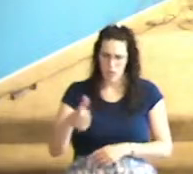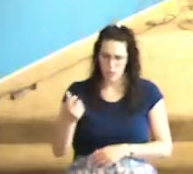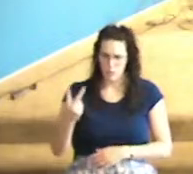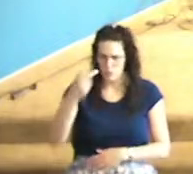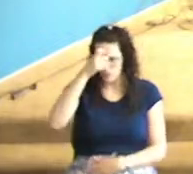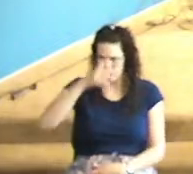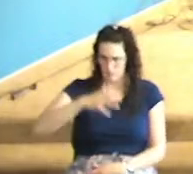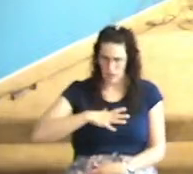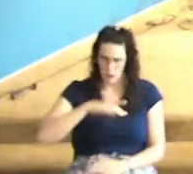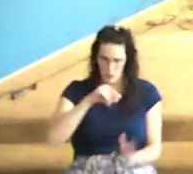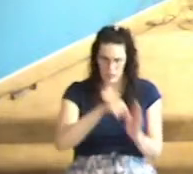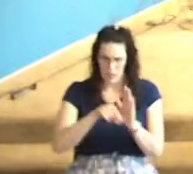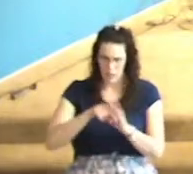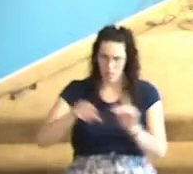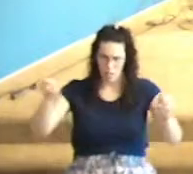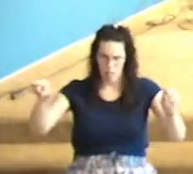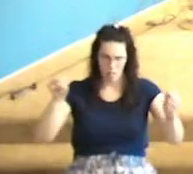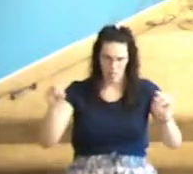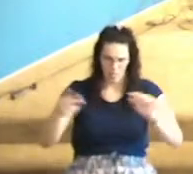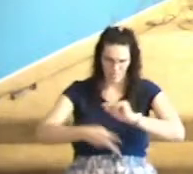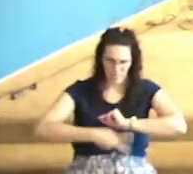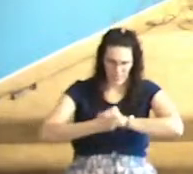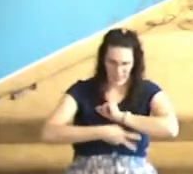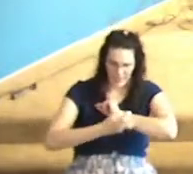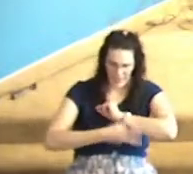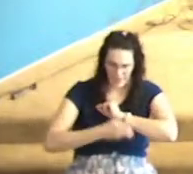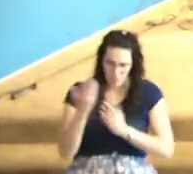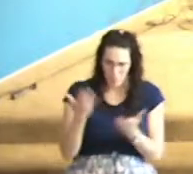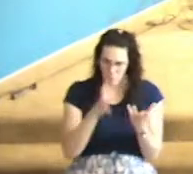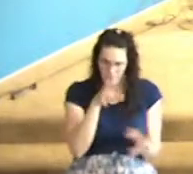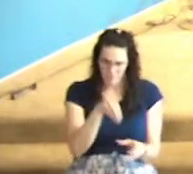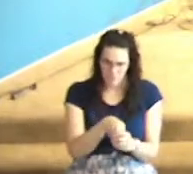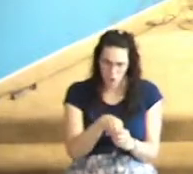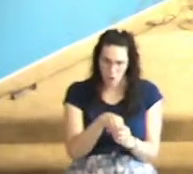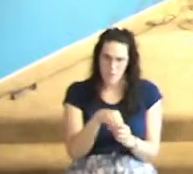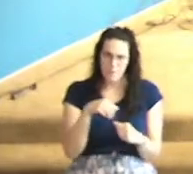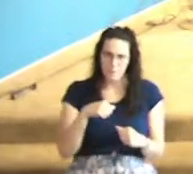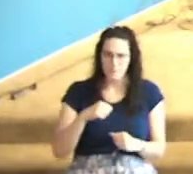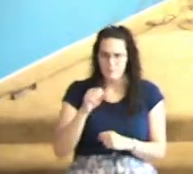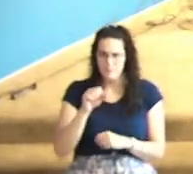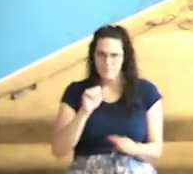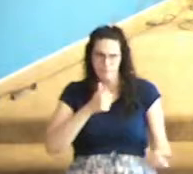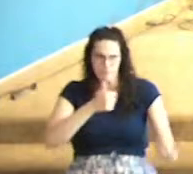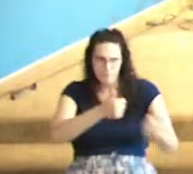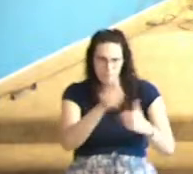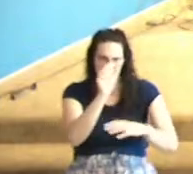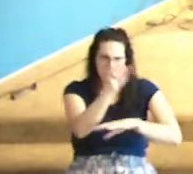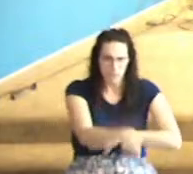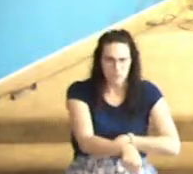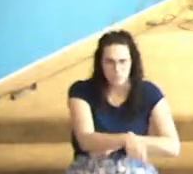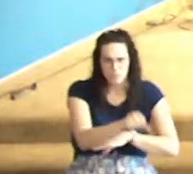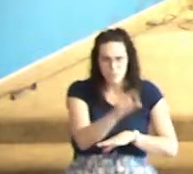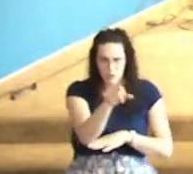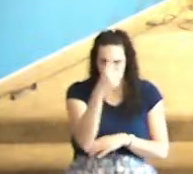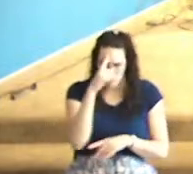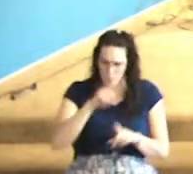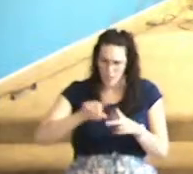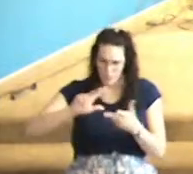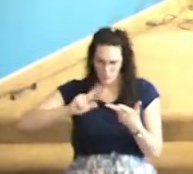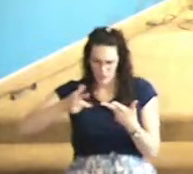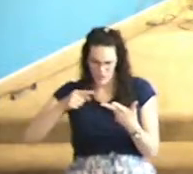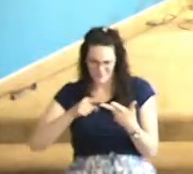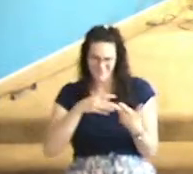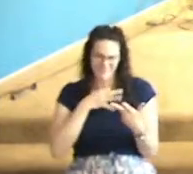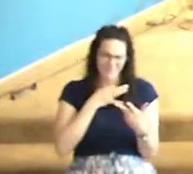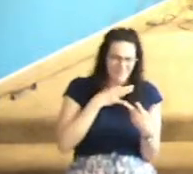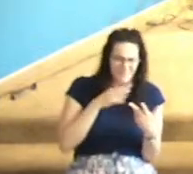were being executed. They were thieves who may have been involved in an insurrection. But the third victim was a curiosity. He